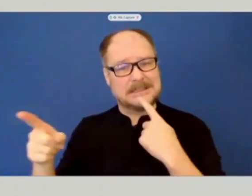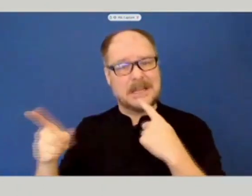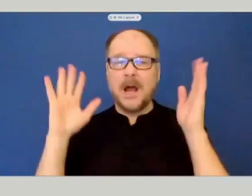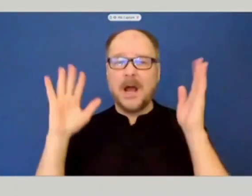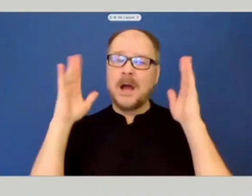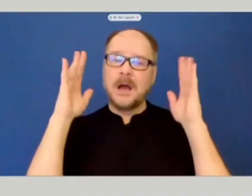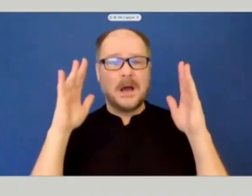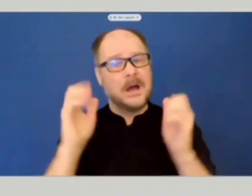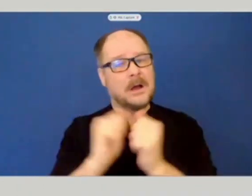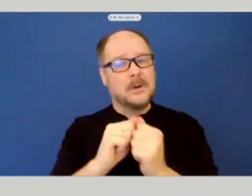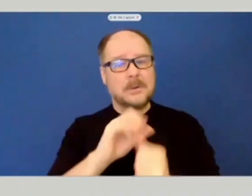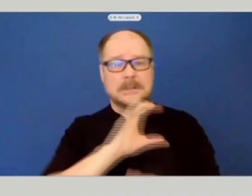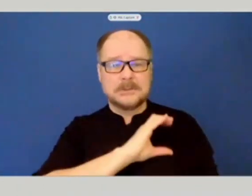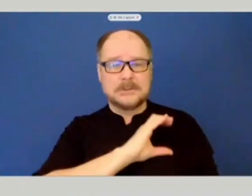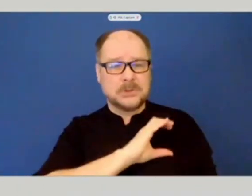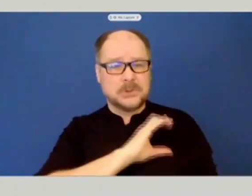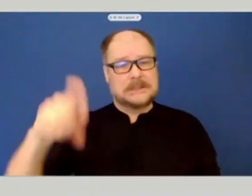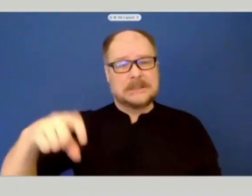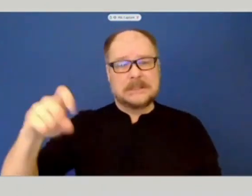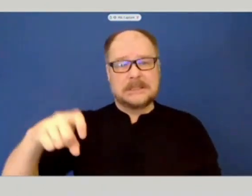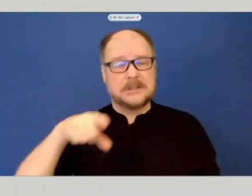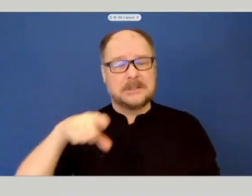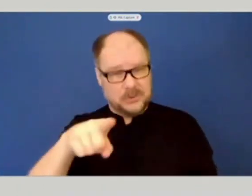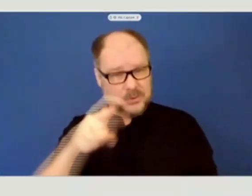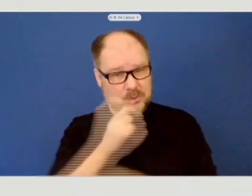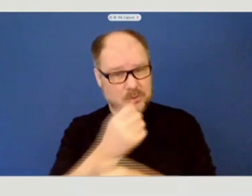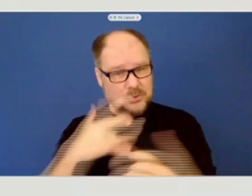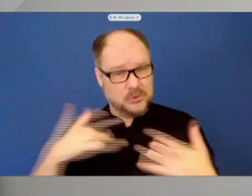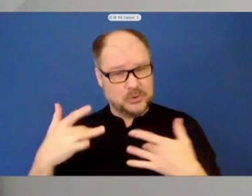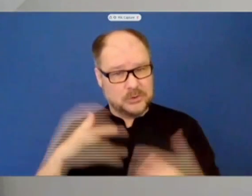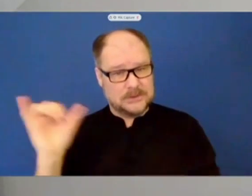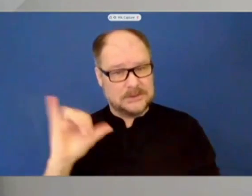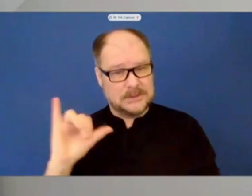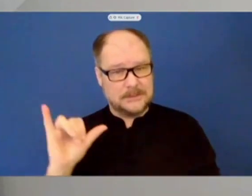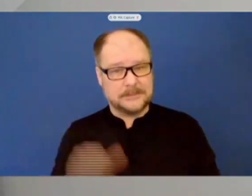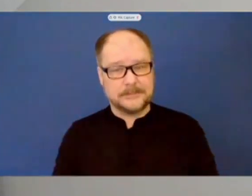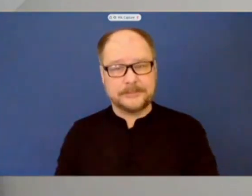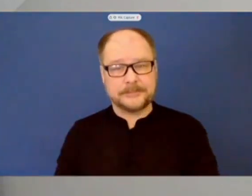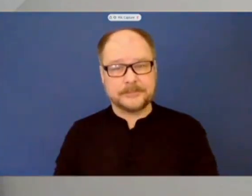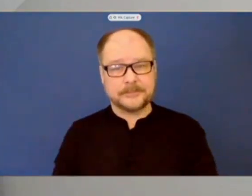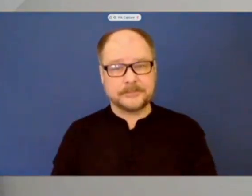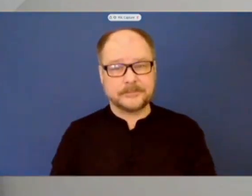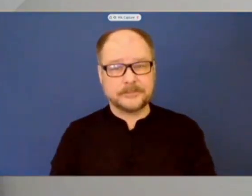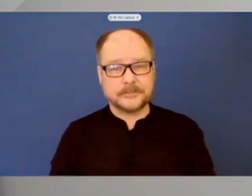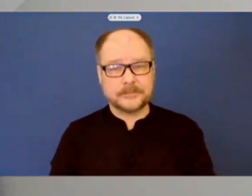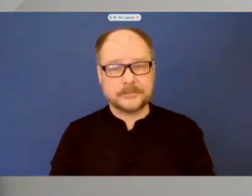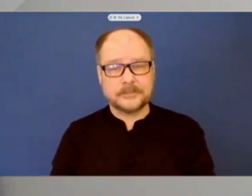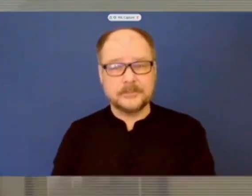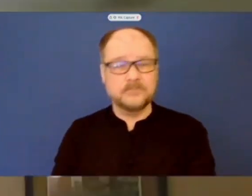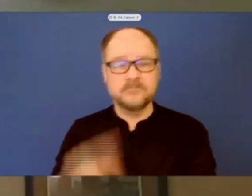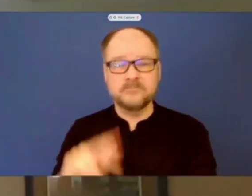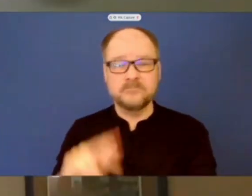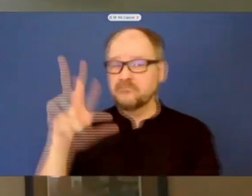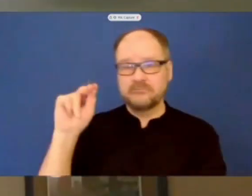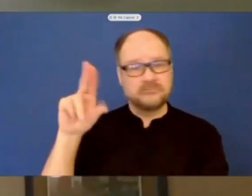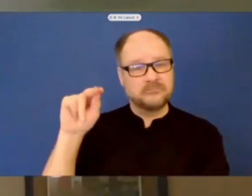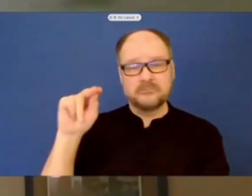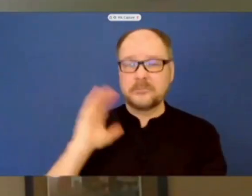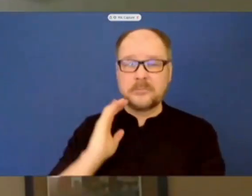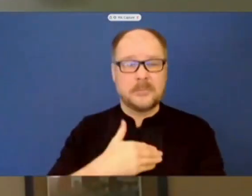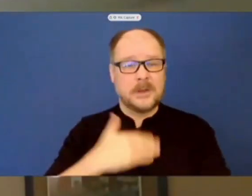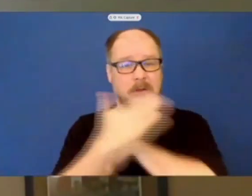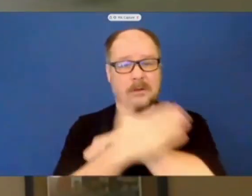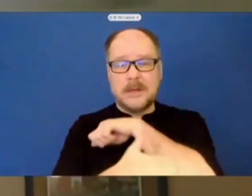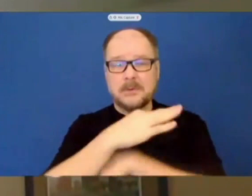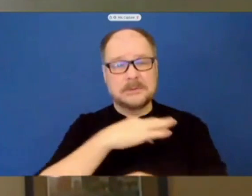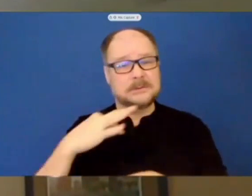preventing them from providing staff and resources? Our staff transport, folks all the time, and we